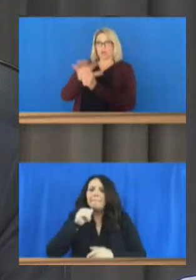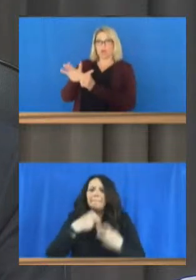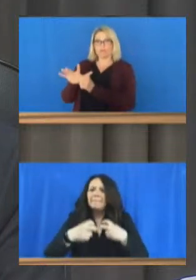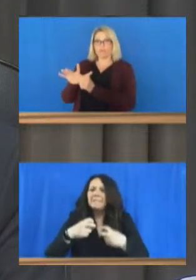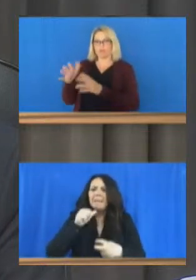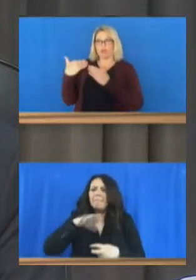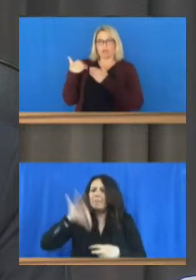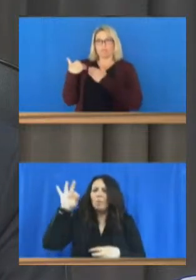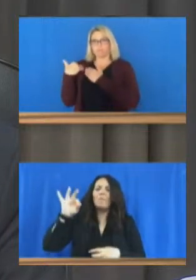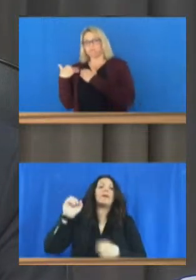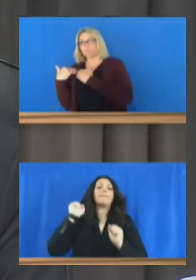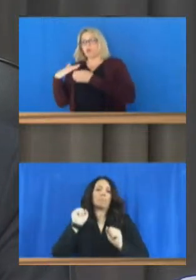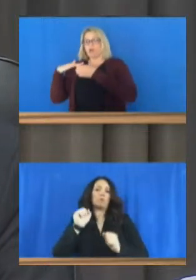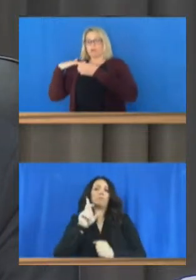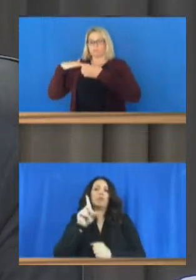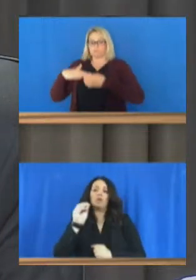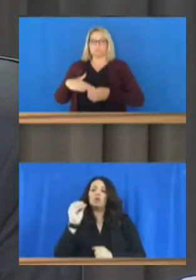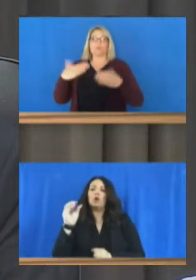thank you to you as well.